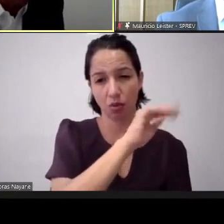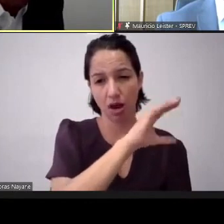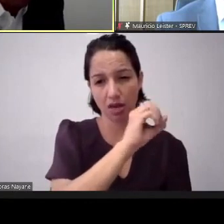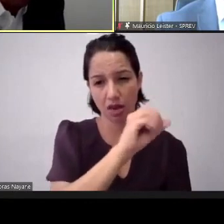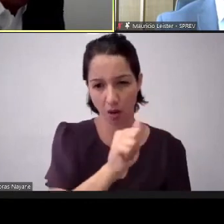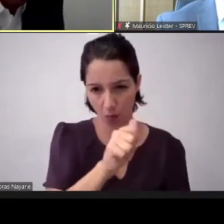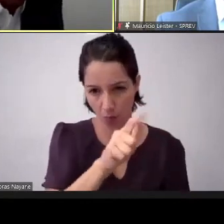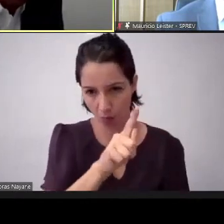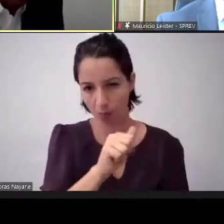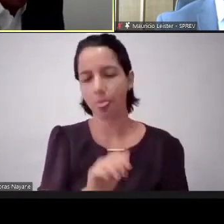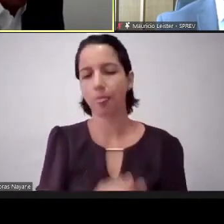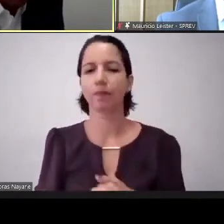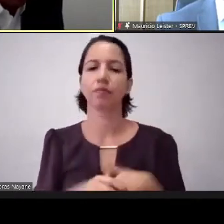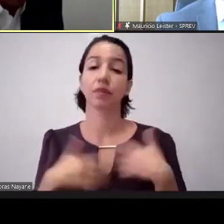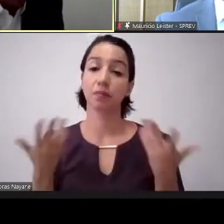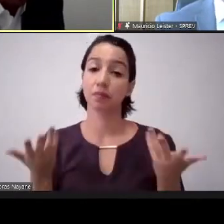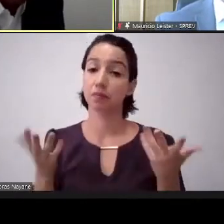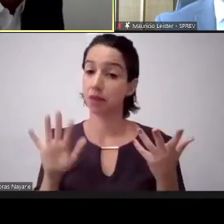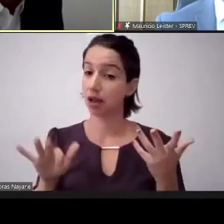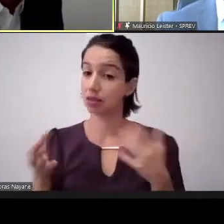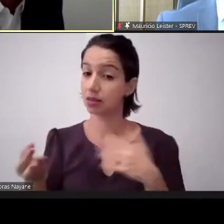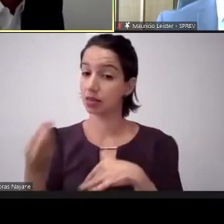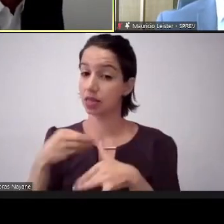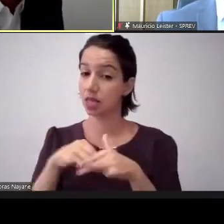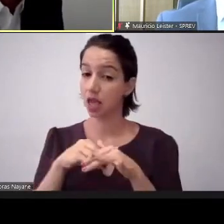statutory actuary. And so